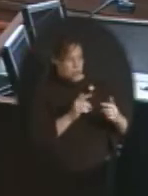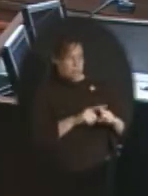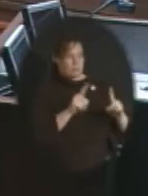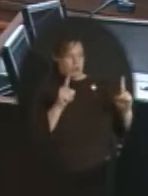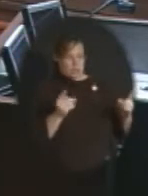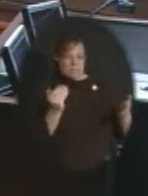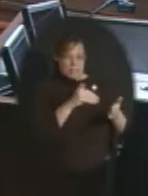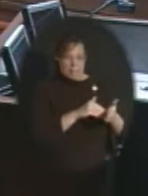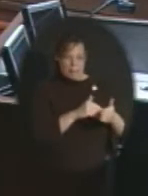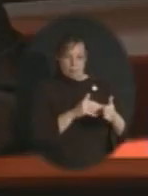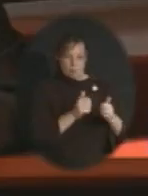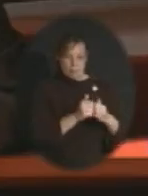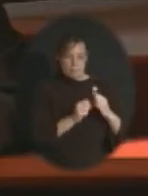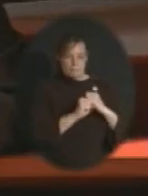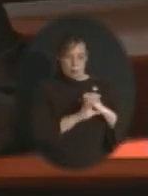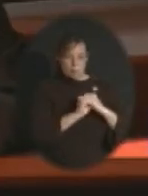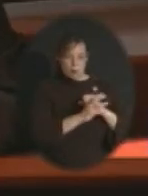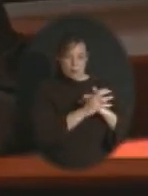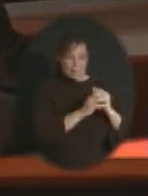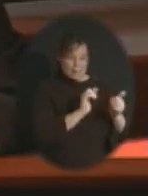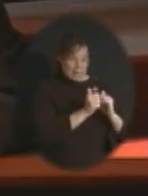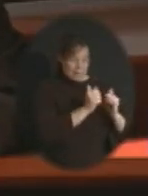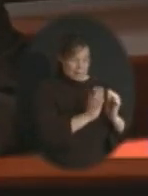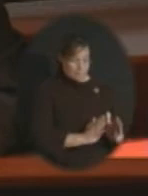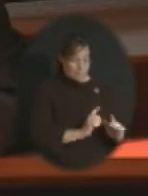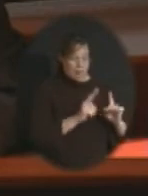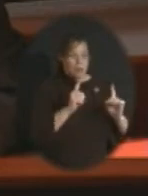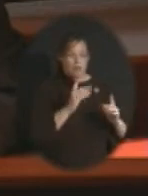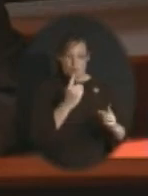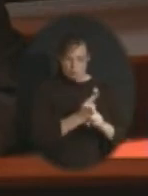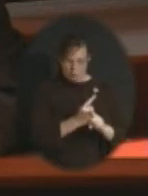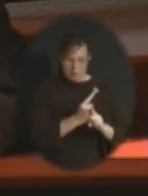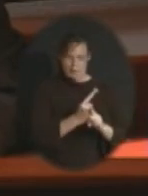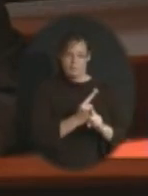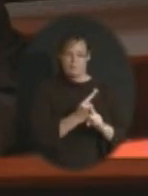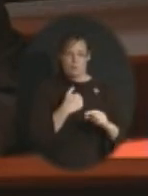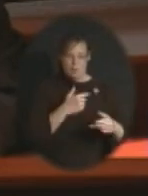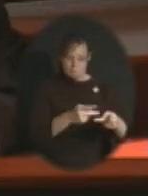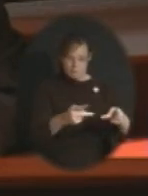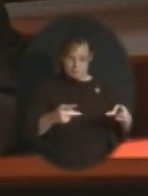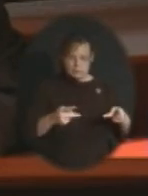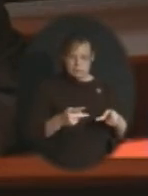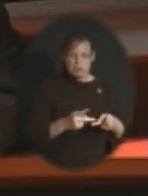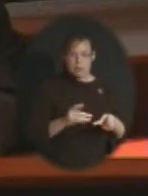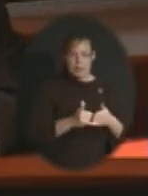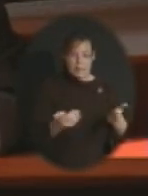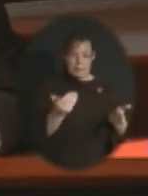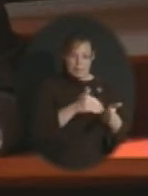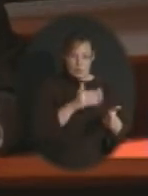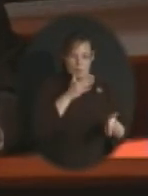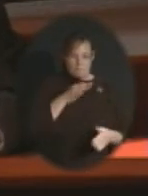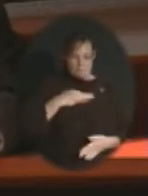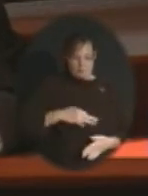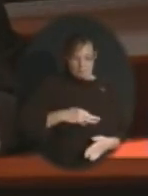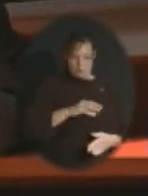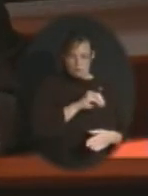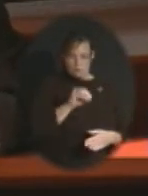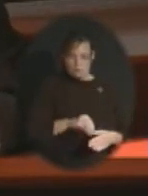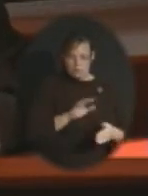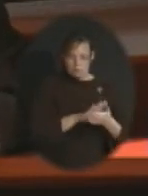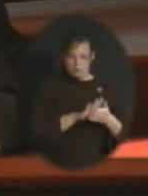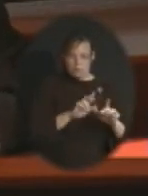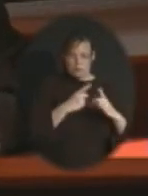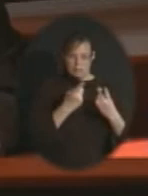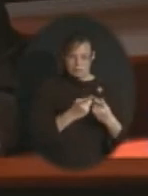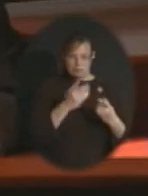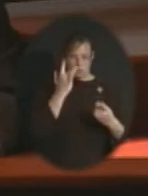again between promoting a candidate, but certainly you're right, we do have positions that again would benefit the Olathe School District, and so that's